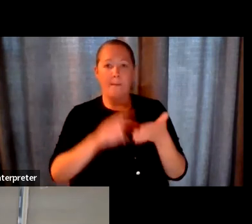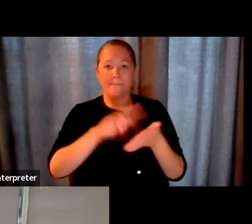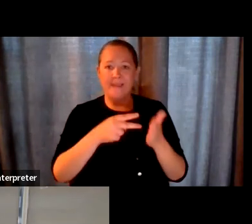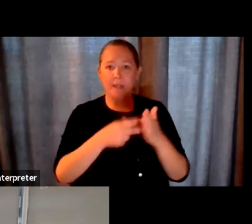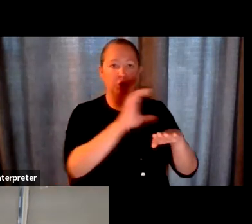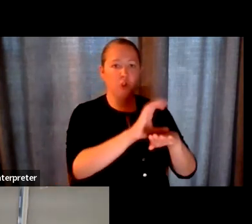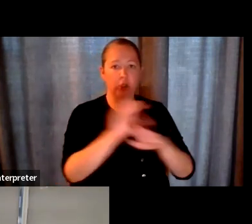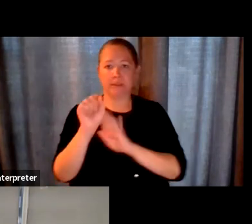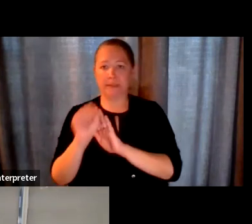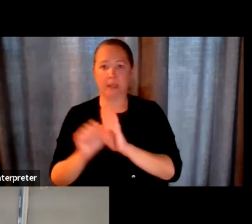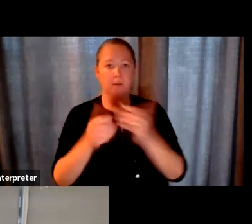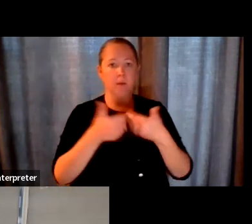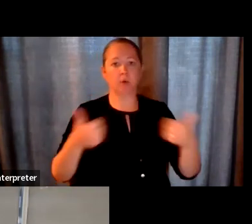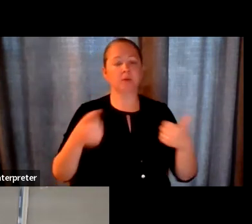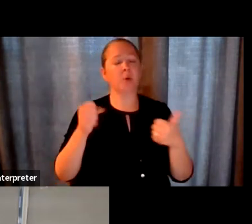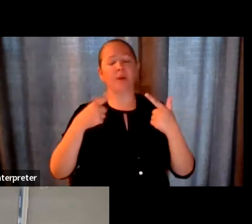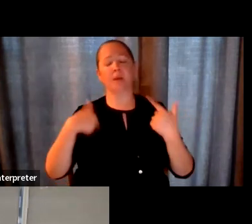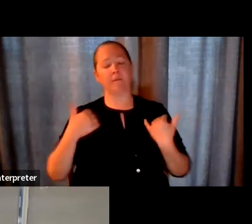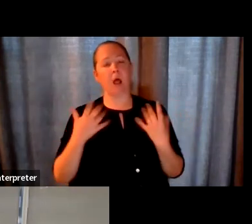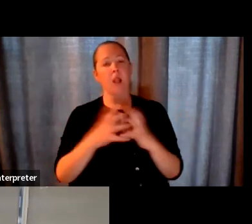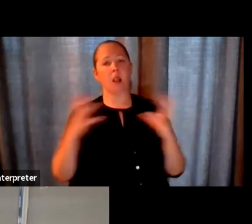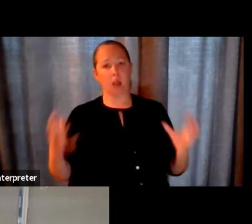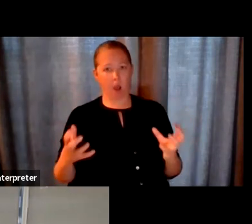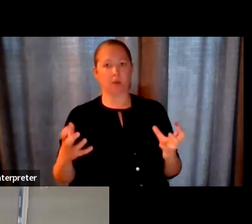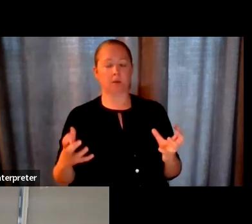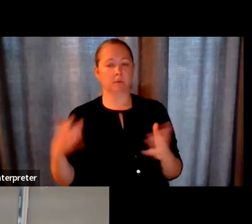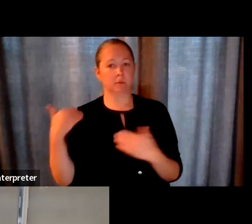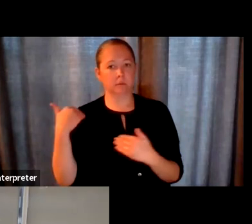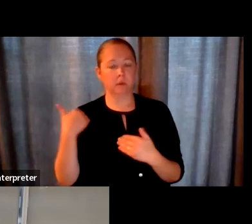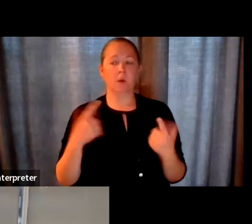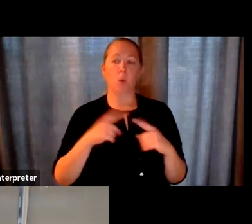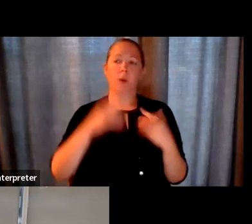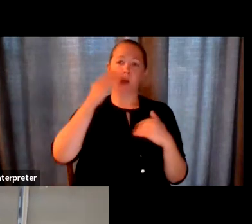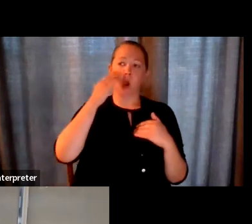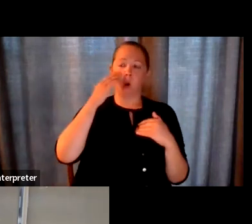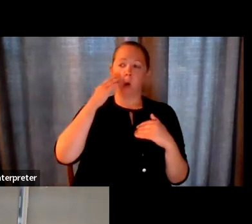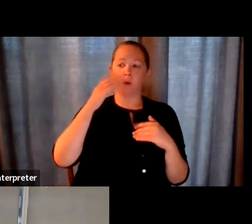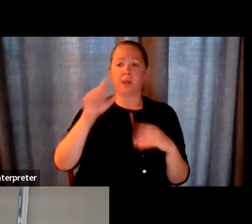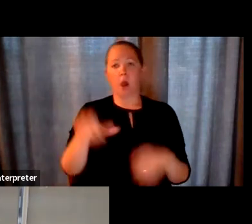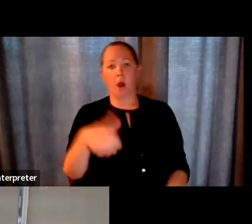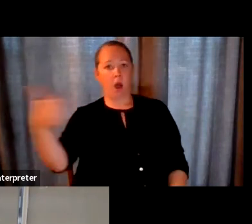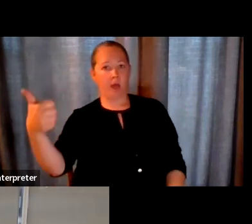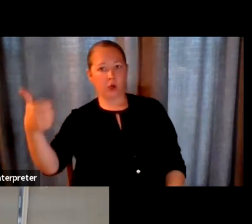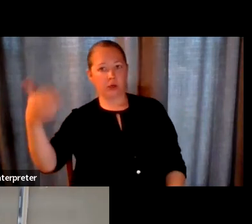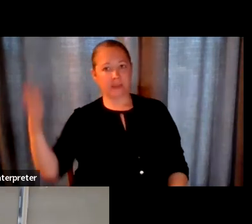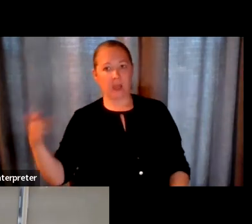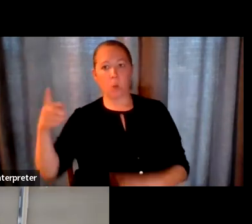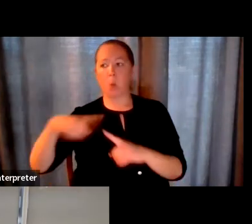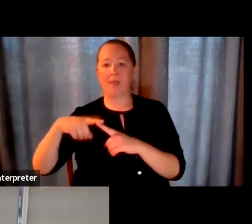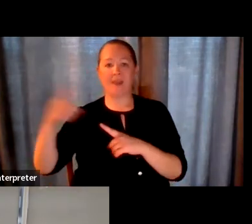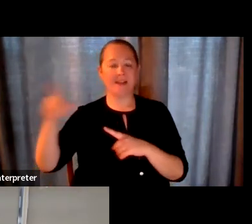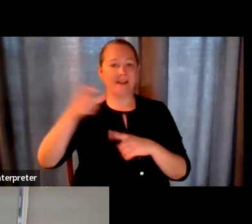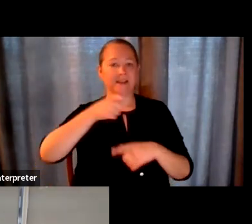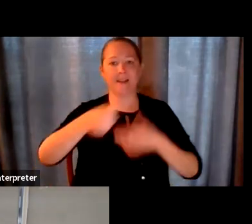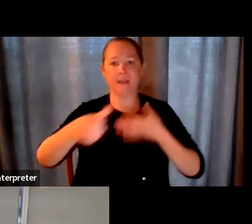for us to do. And we know that the other side didn't win. They didn't reverse Roe v. Wade. They didn't get to this place